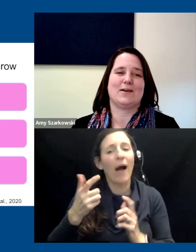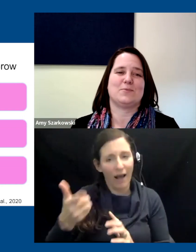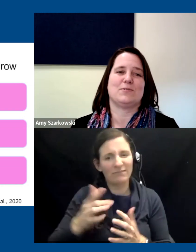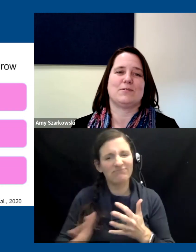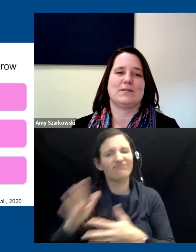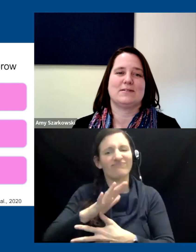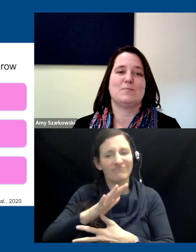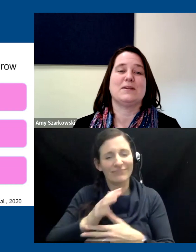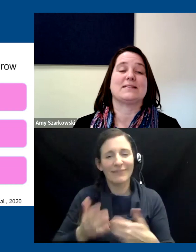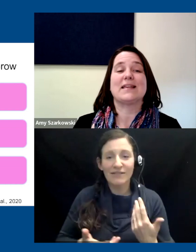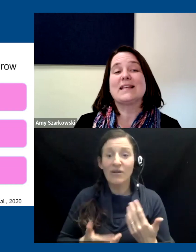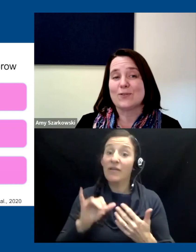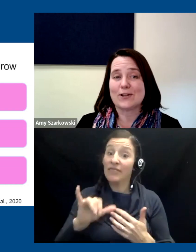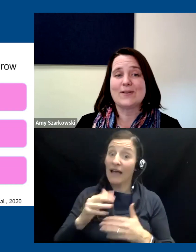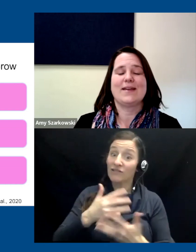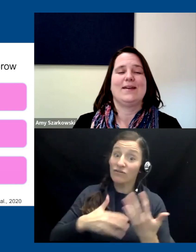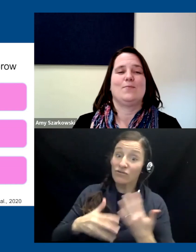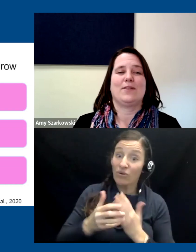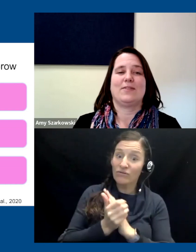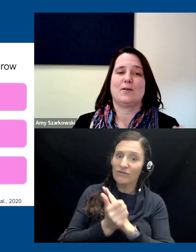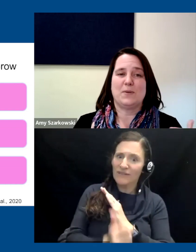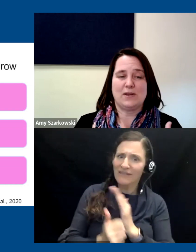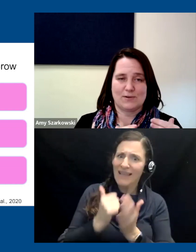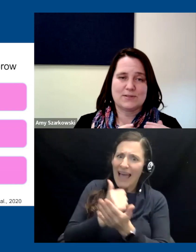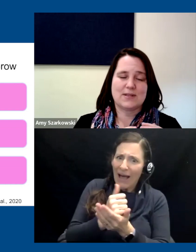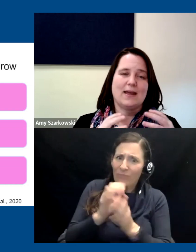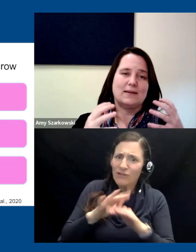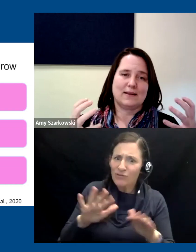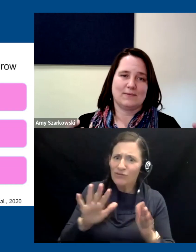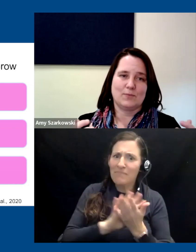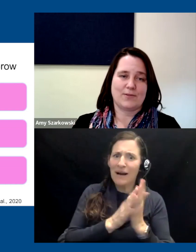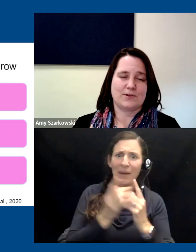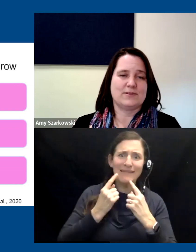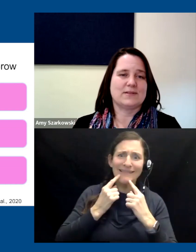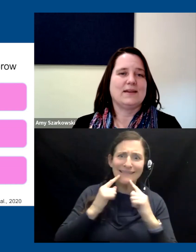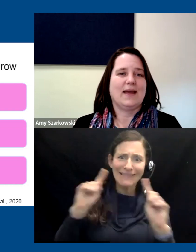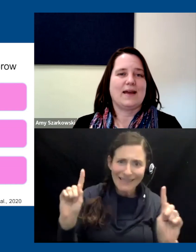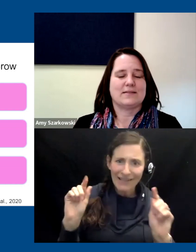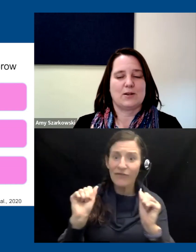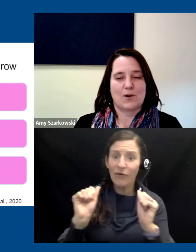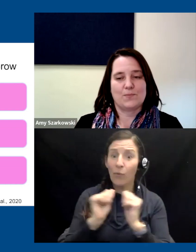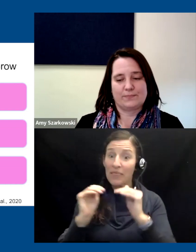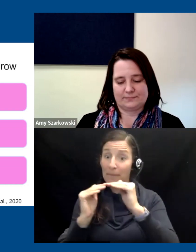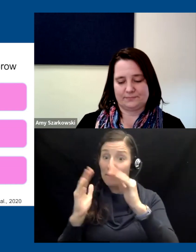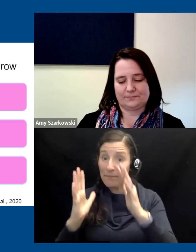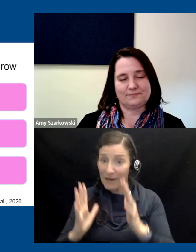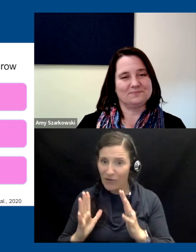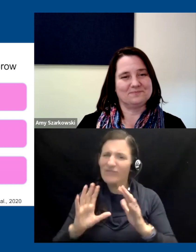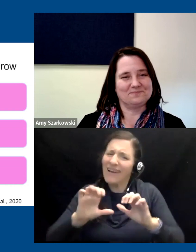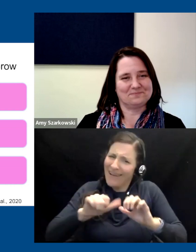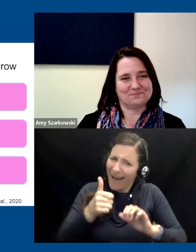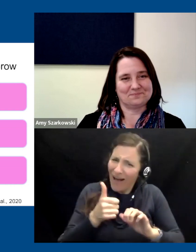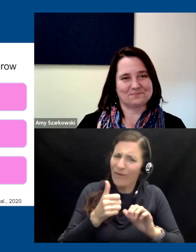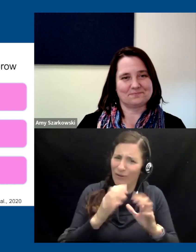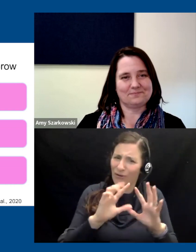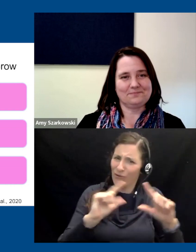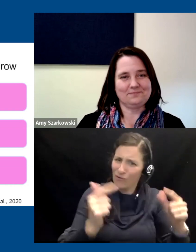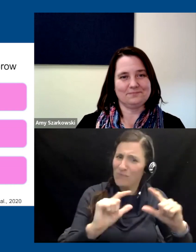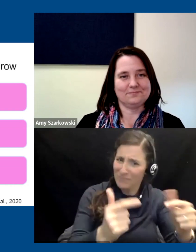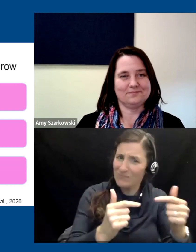that really help children to be successful with their peers and others as they grow.